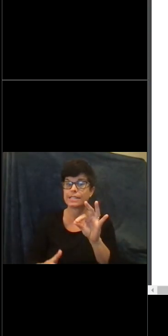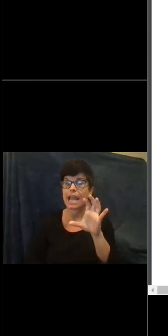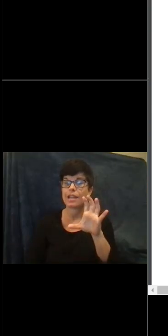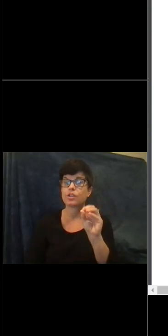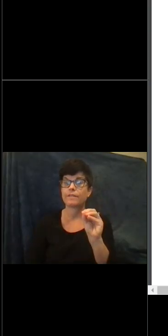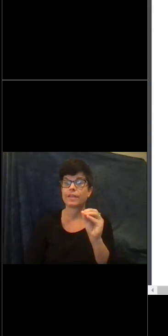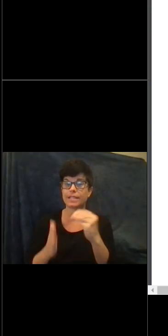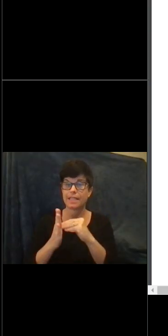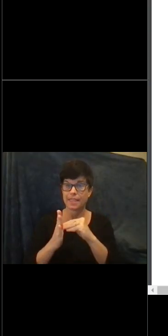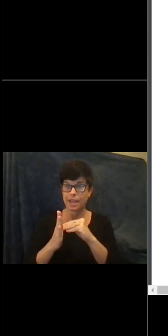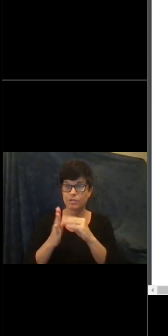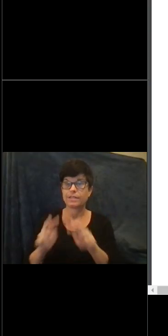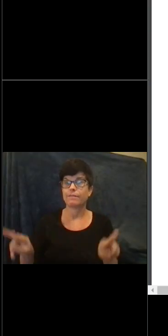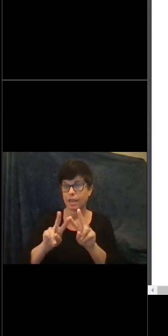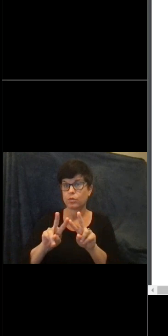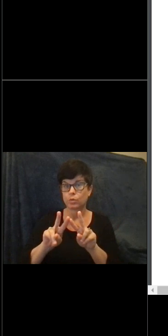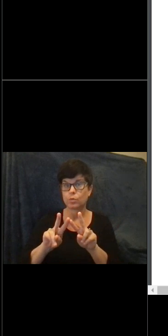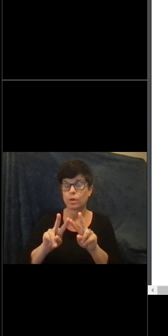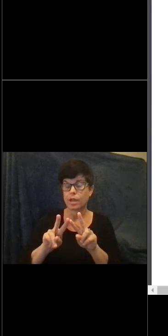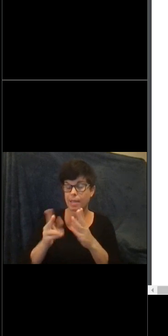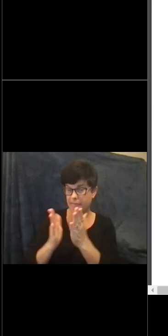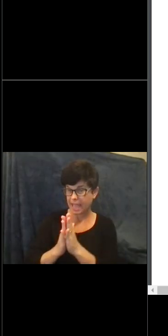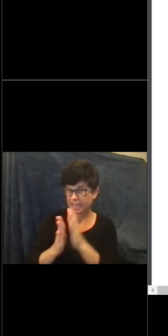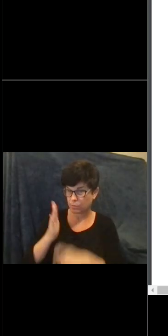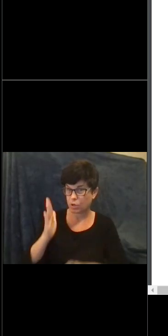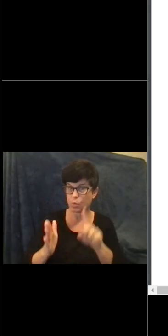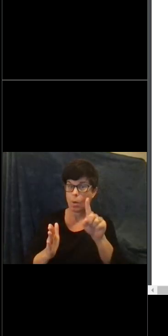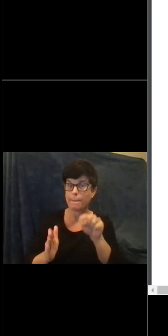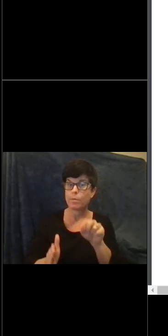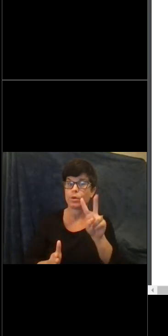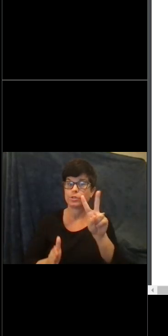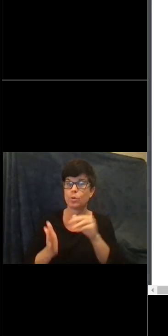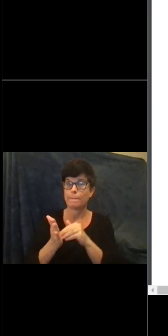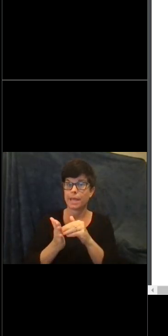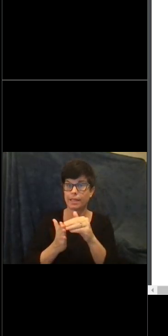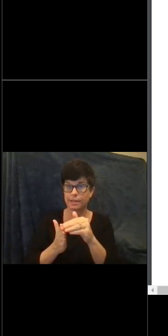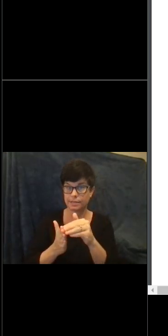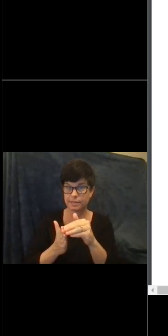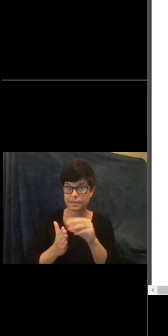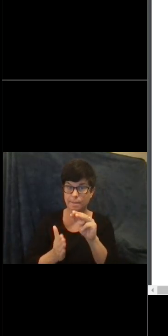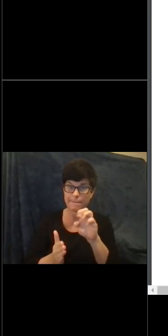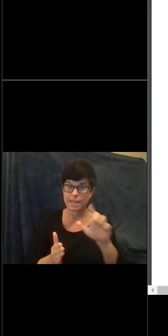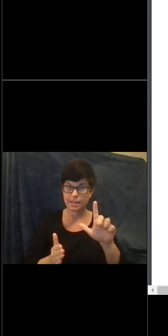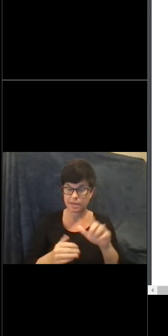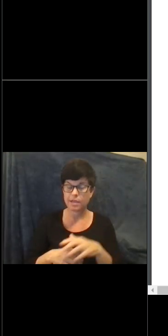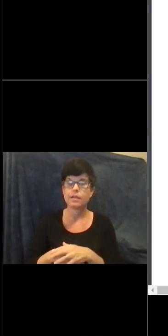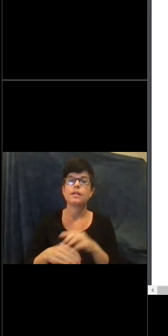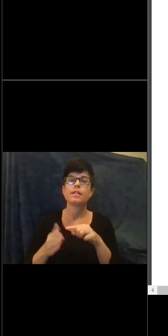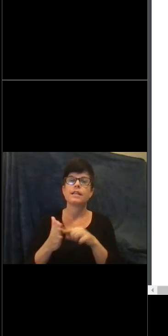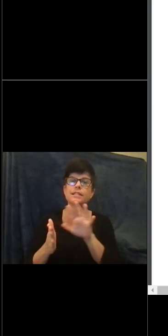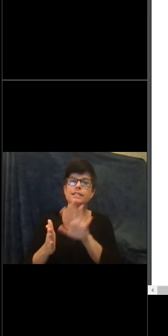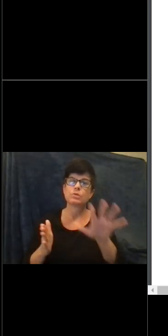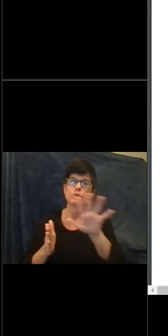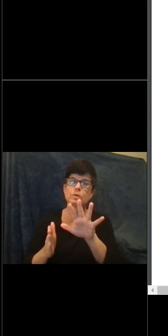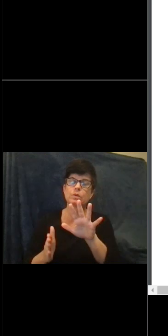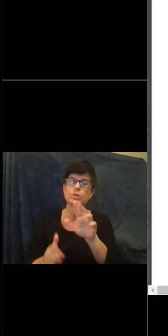$950,000, and the asking price is $1.2 million. This is approximately